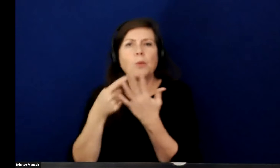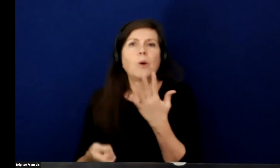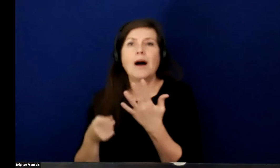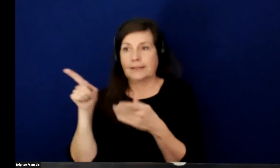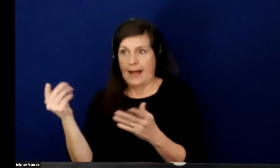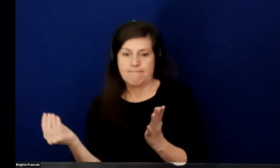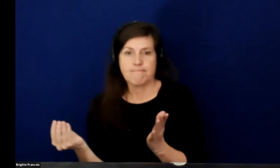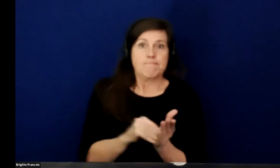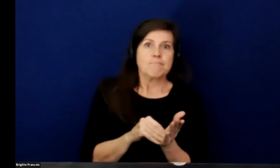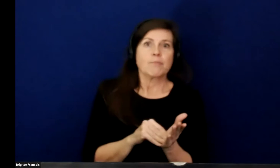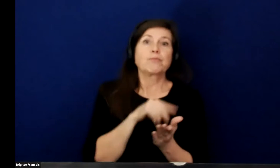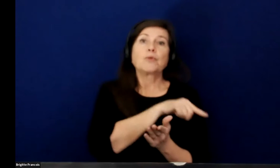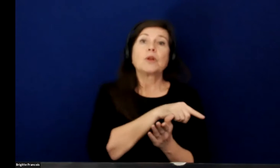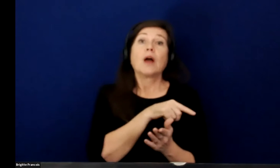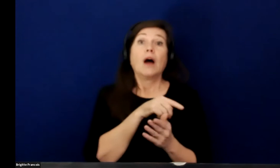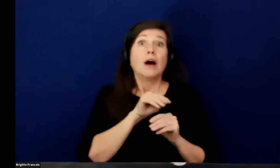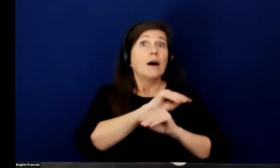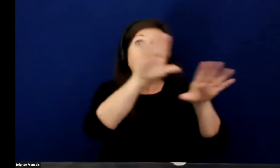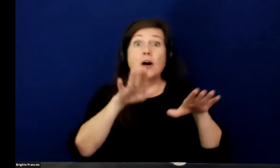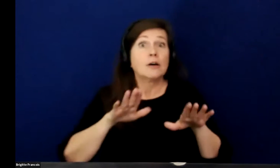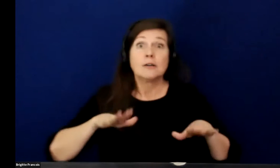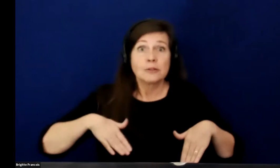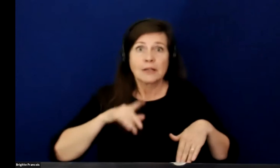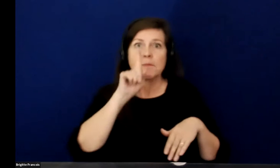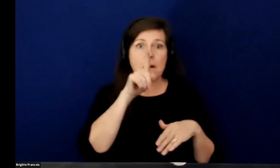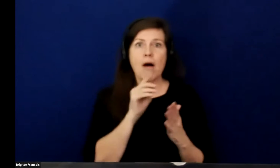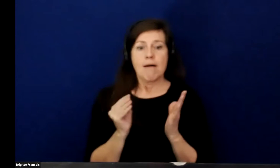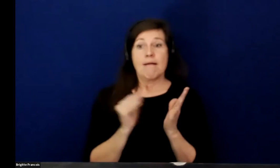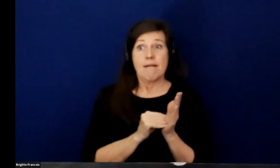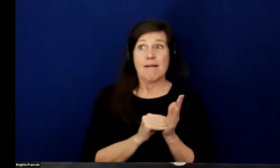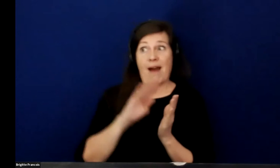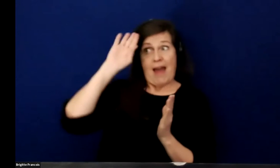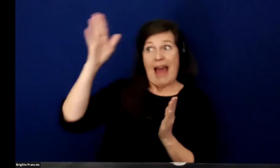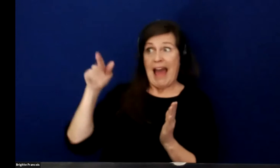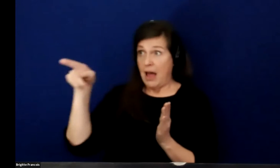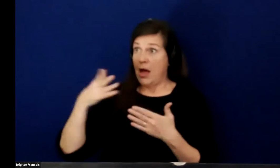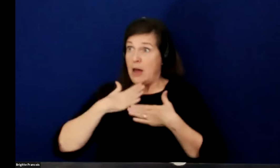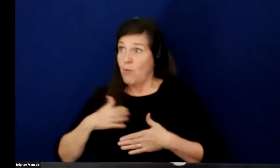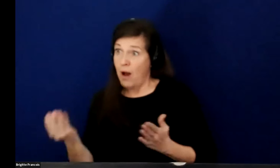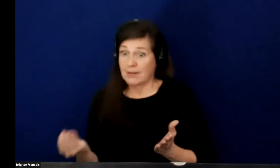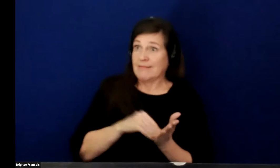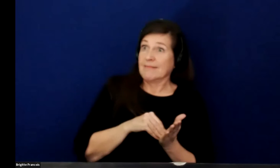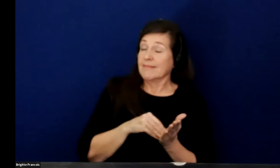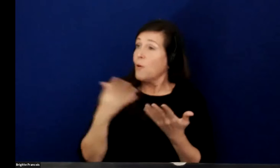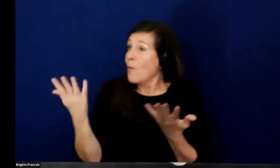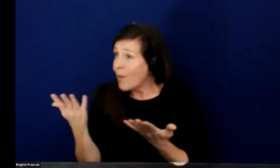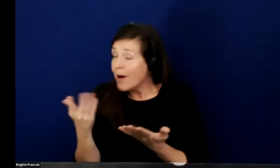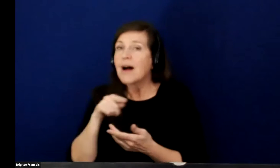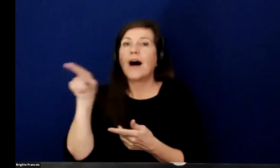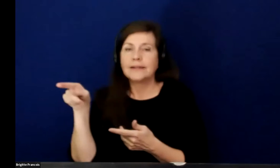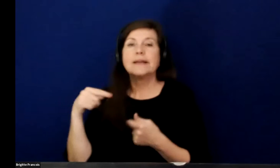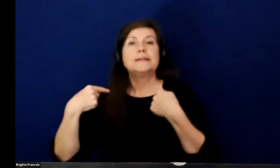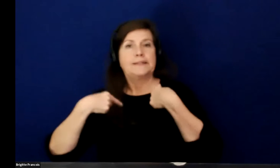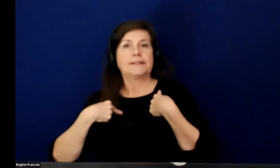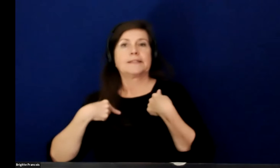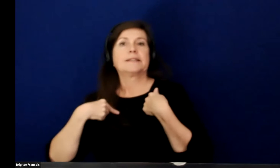procurement. So before they sent it out, they brought us in and was like, hi, do you have anything you want to add to this? Is there anything we have